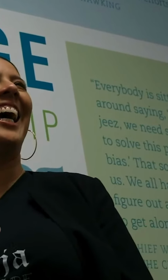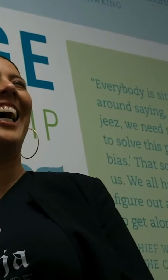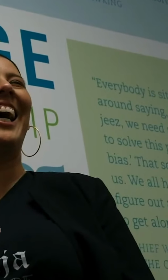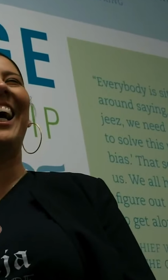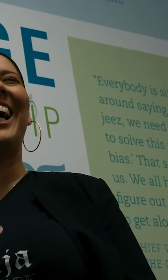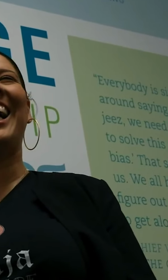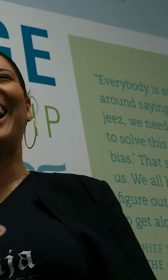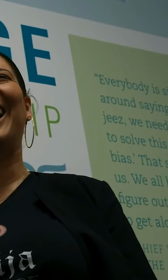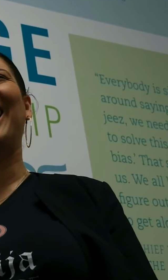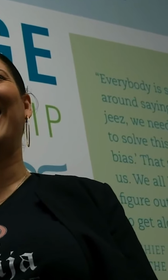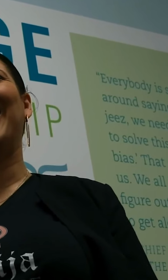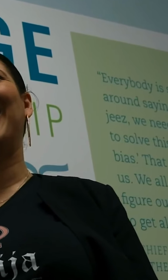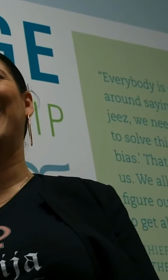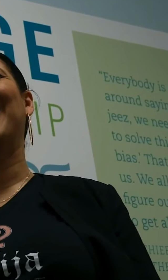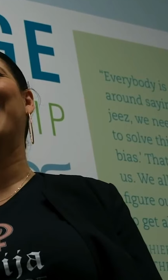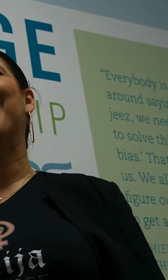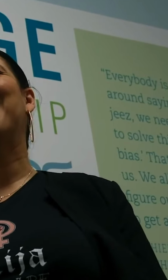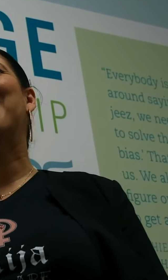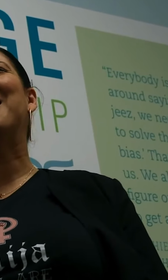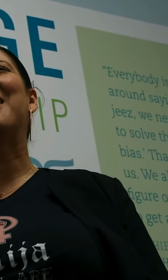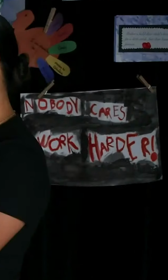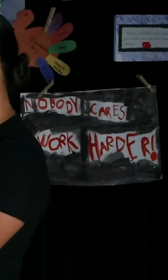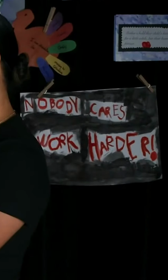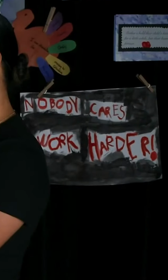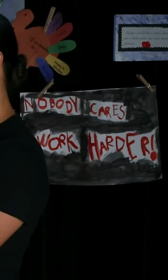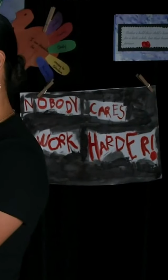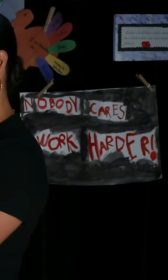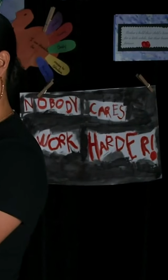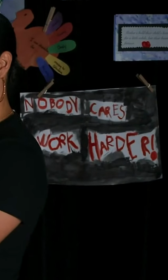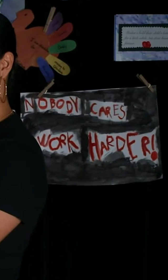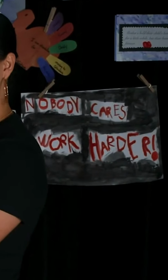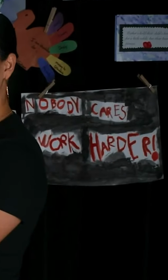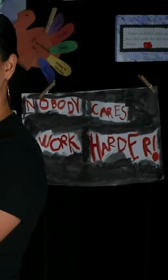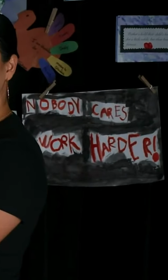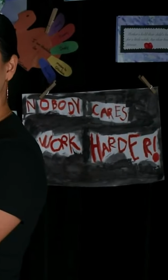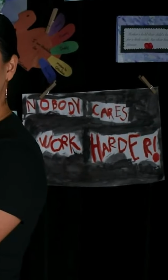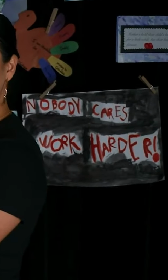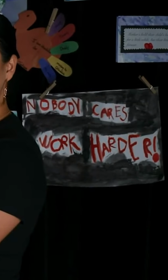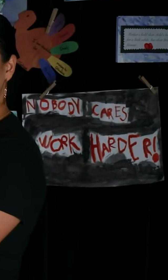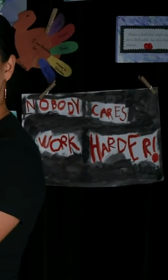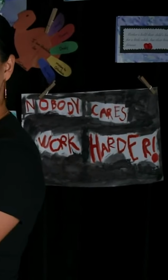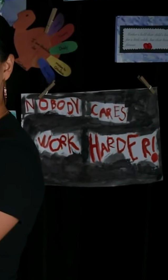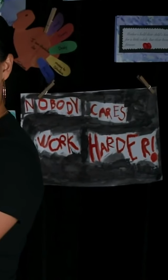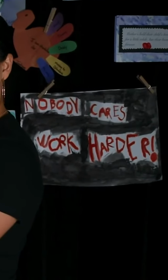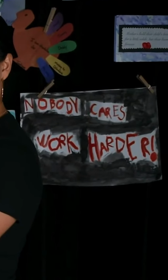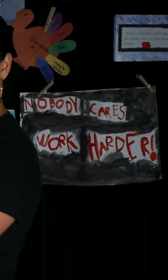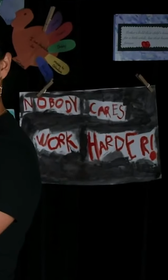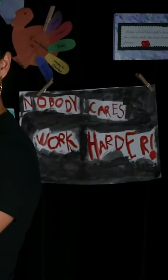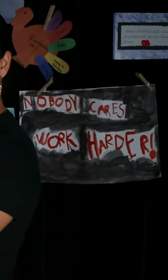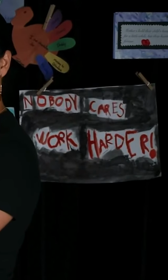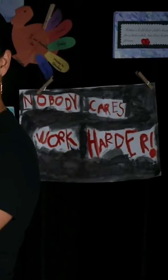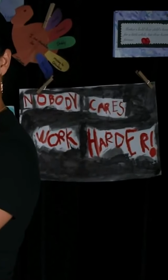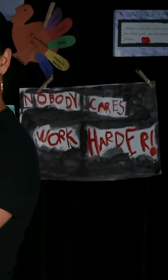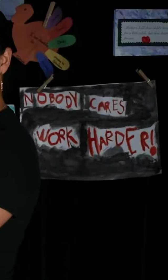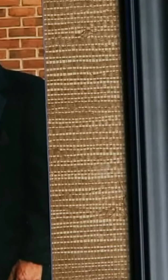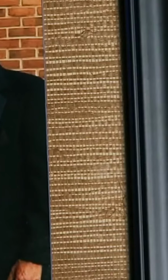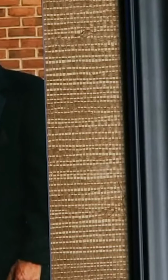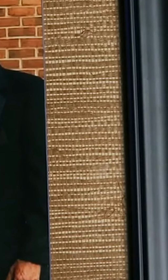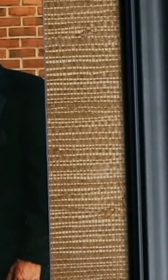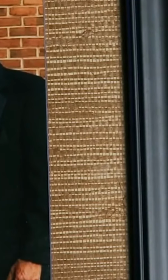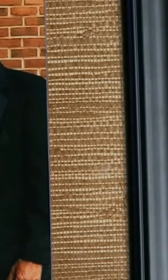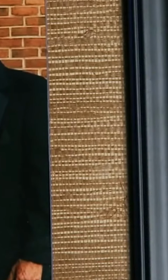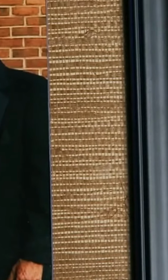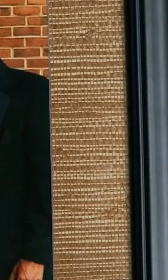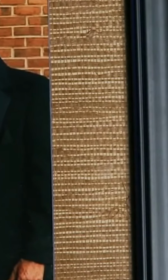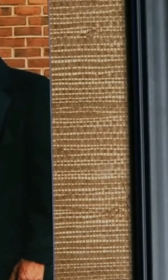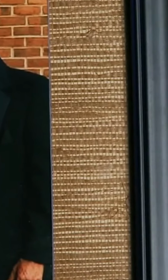brilliance. I am proud of me, full stop. My parents left everything they knew and loved to expose me to opportunities